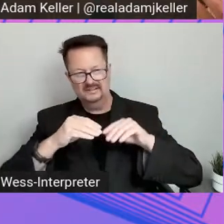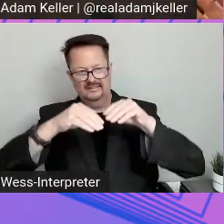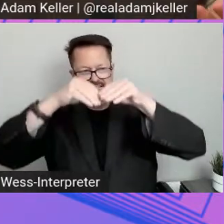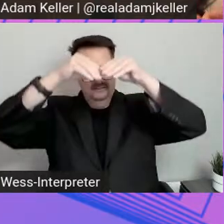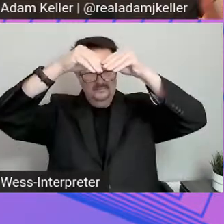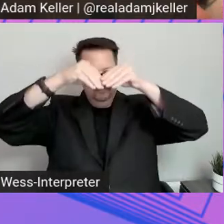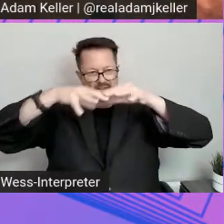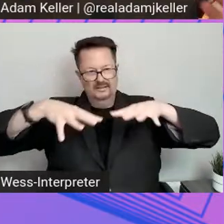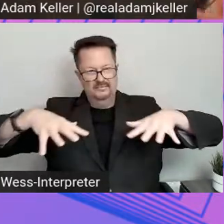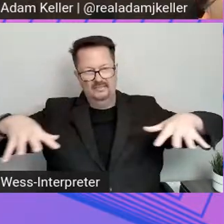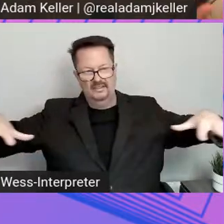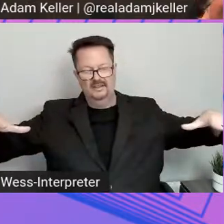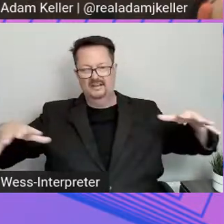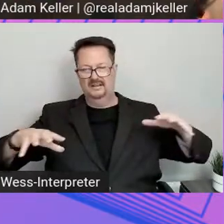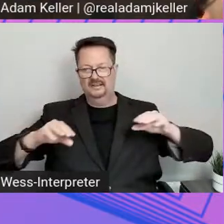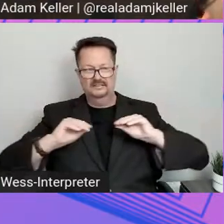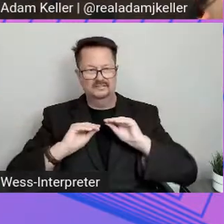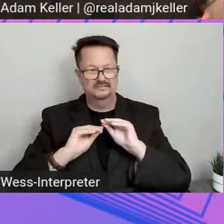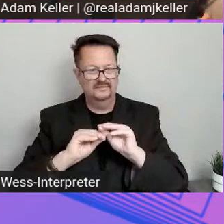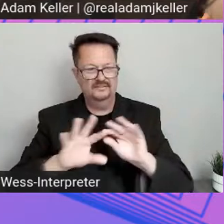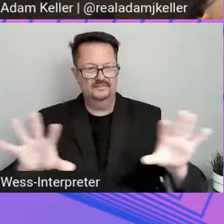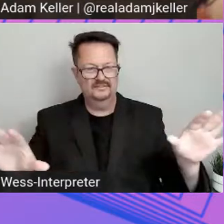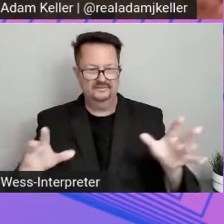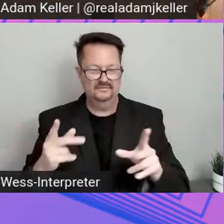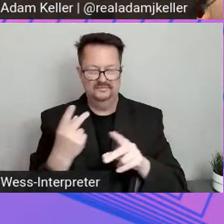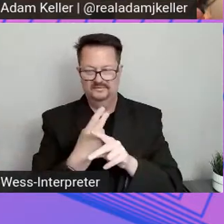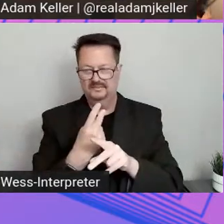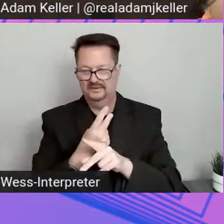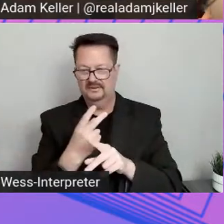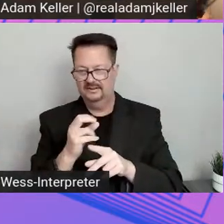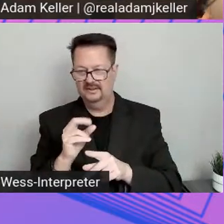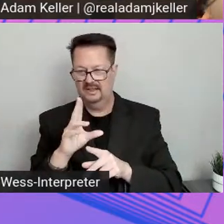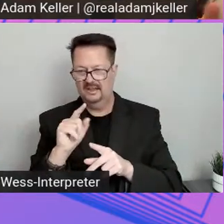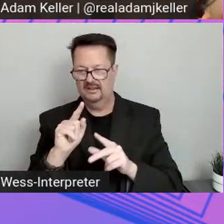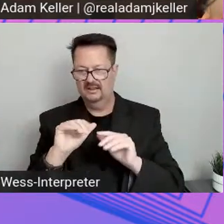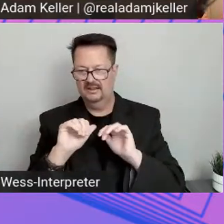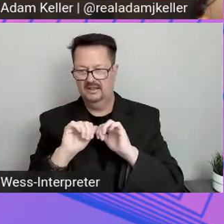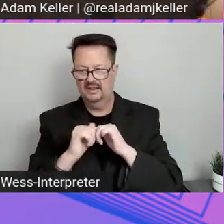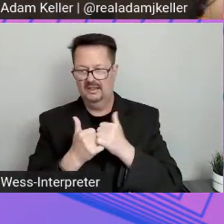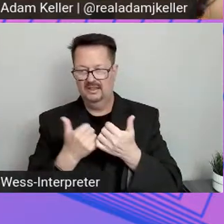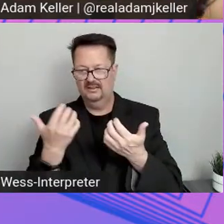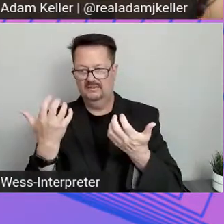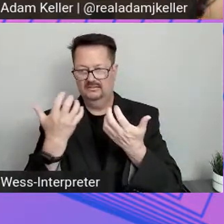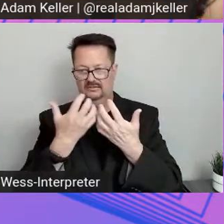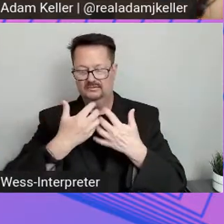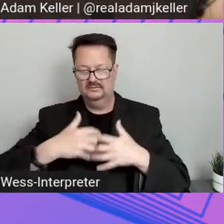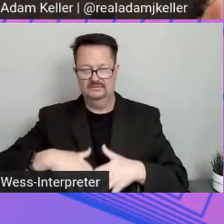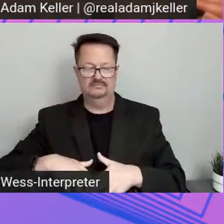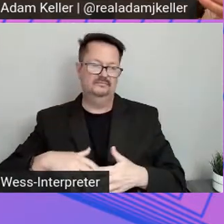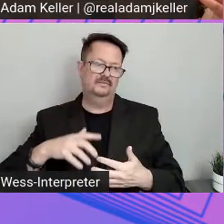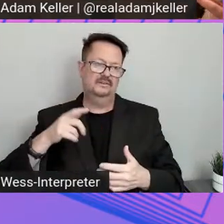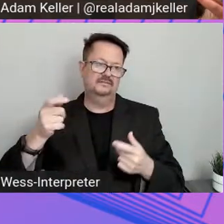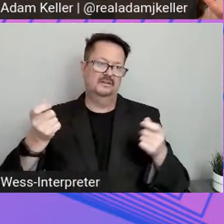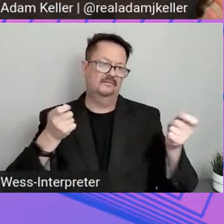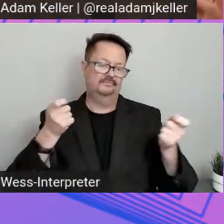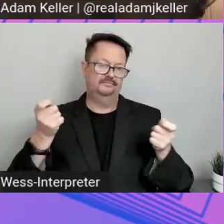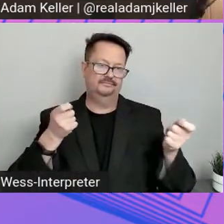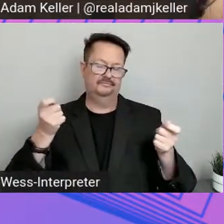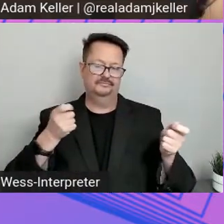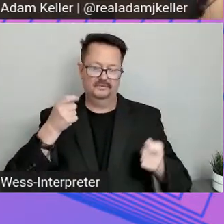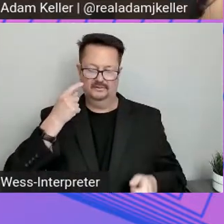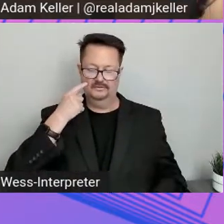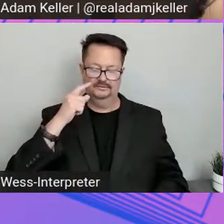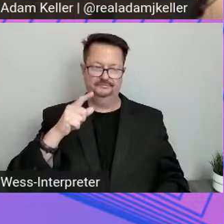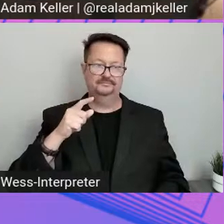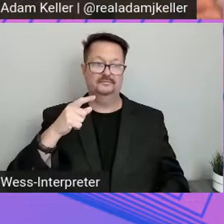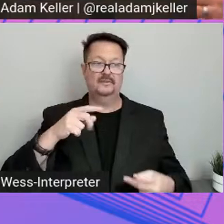and figure out how to connect all the resources together. Copilot handles that all for you. And then the day two